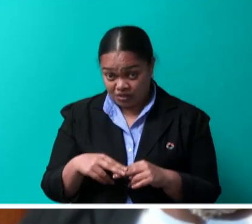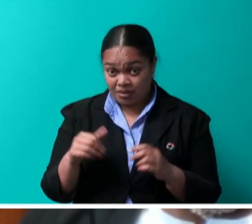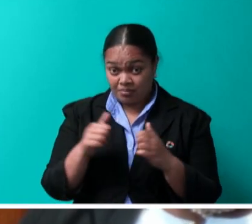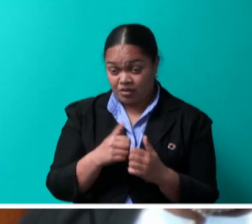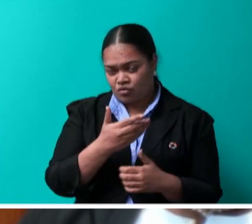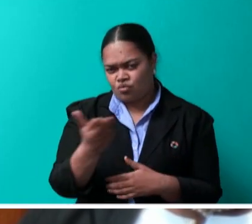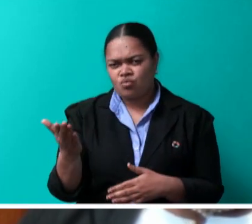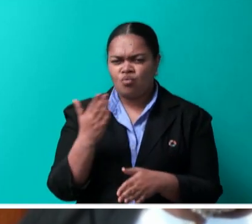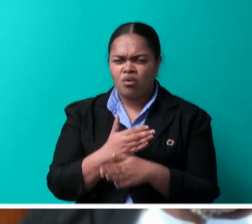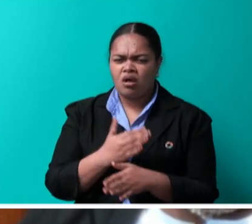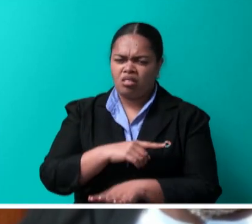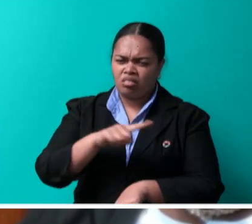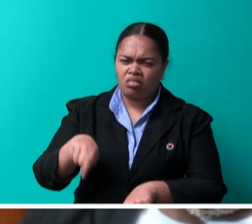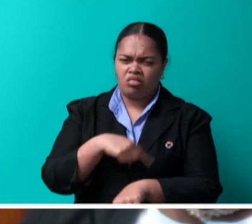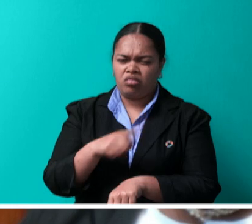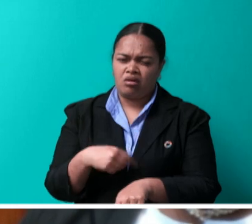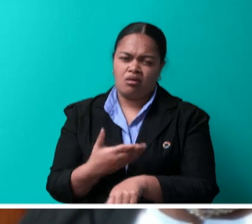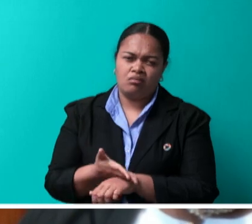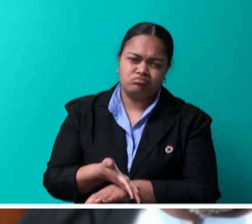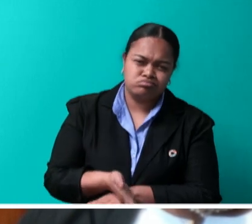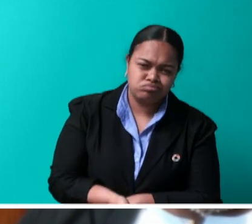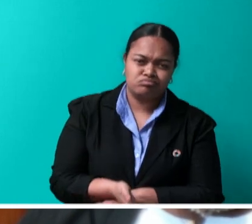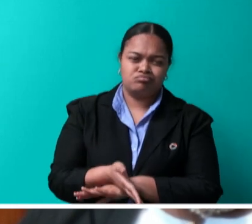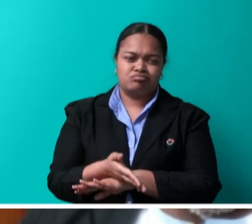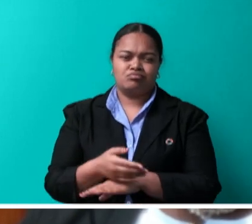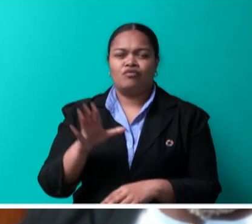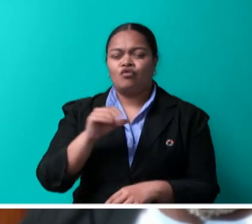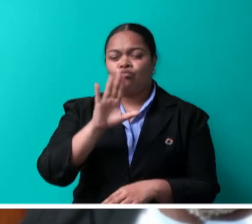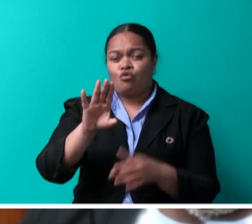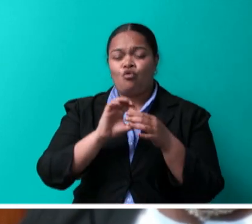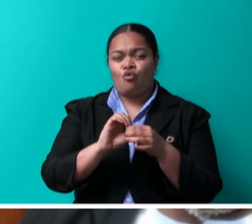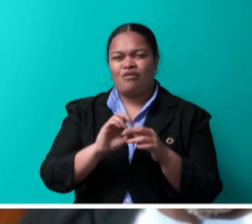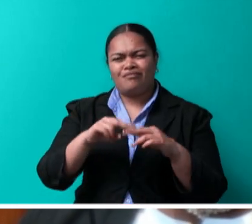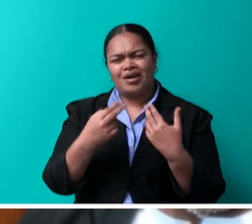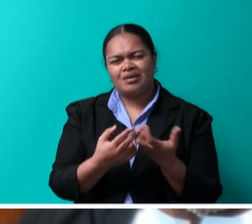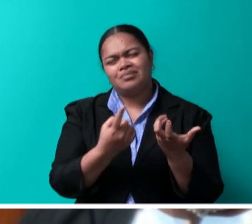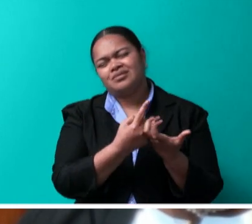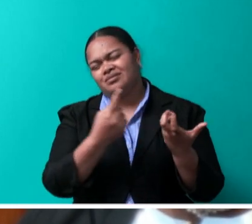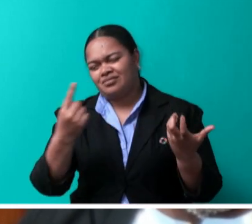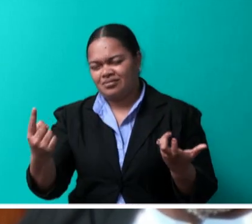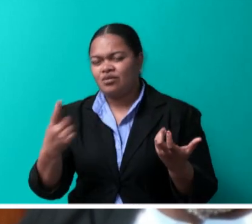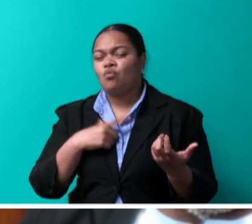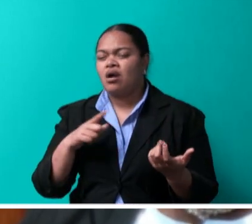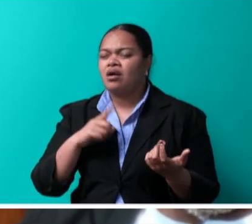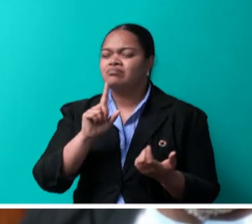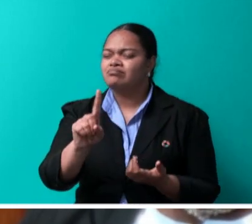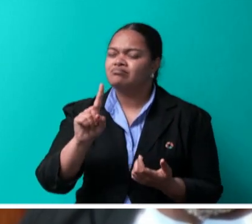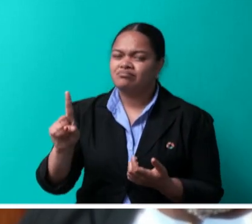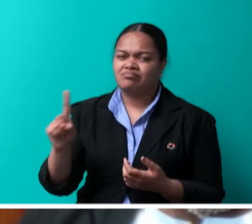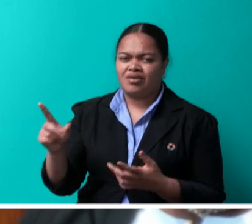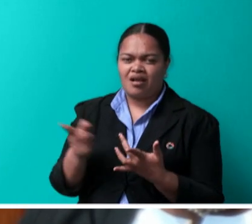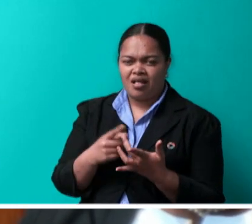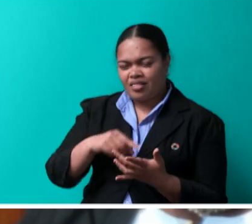long hours under difficult conditions and spend time away from your own family so that you may care for others.